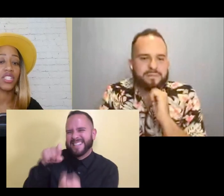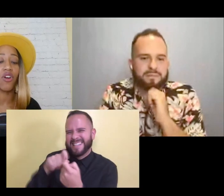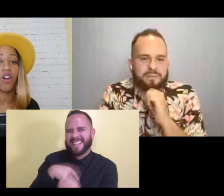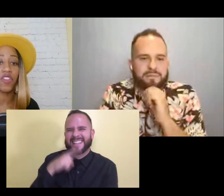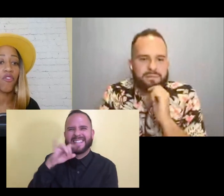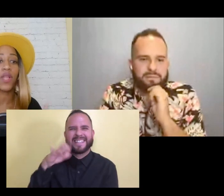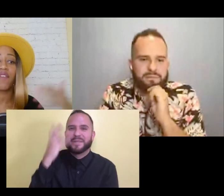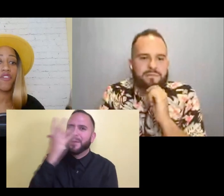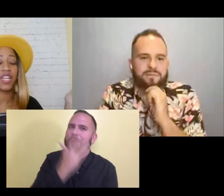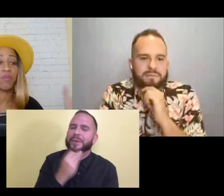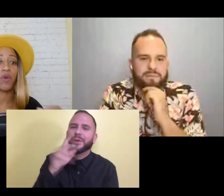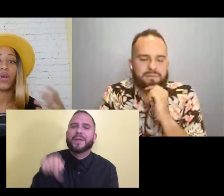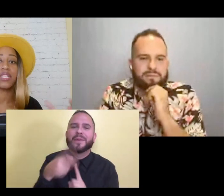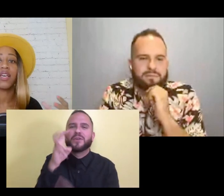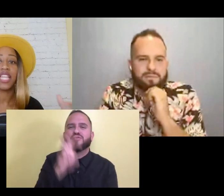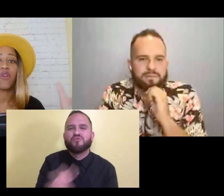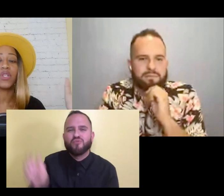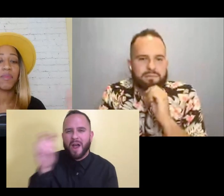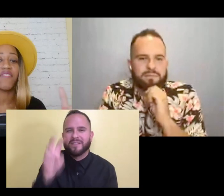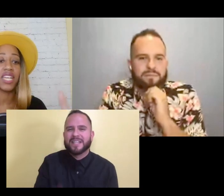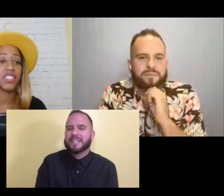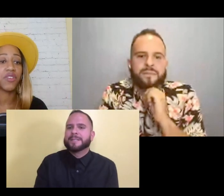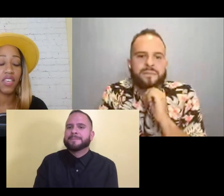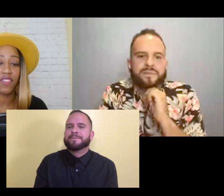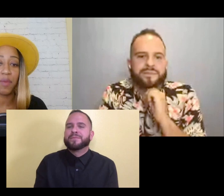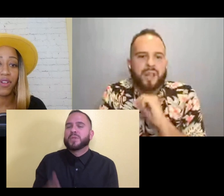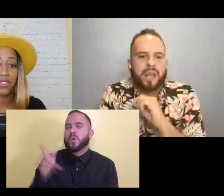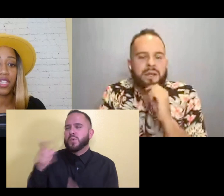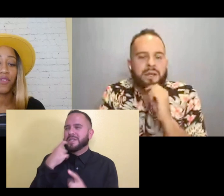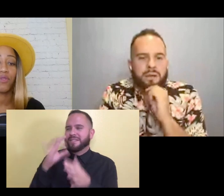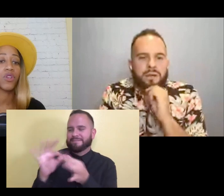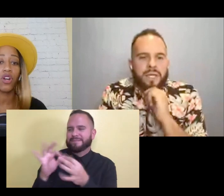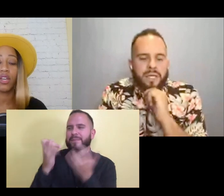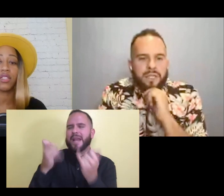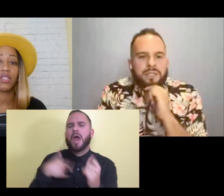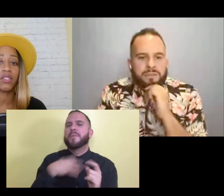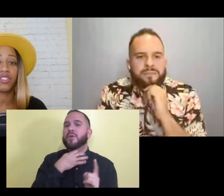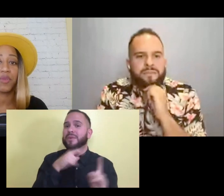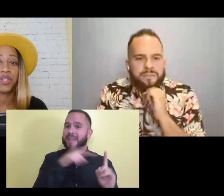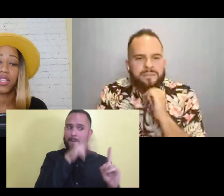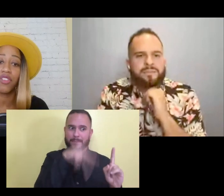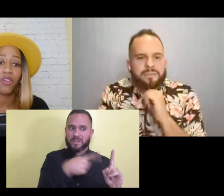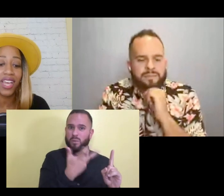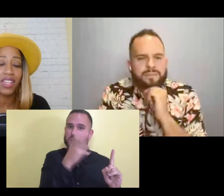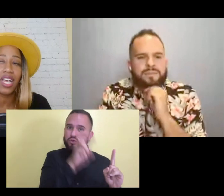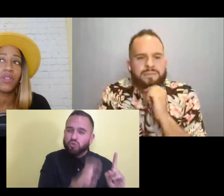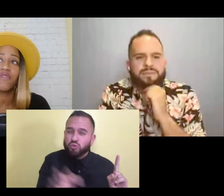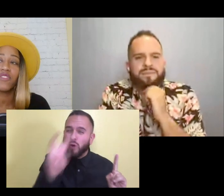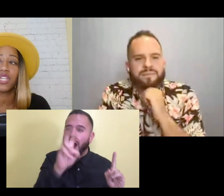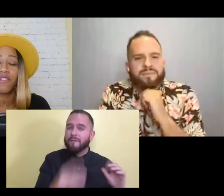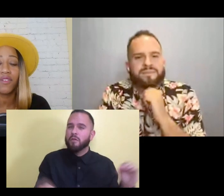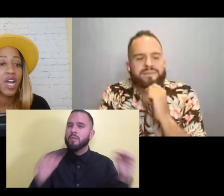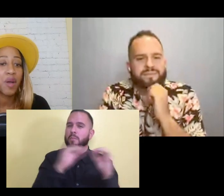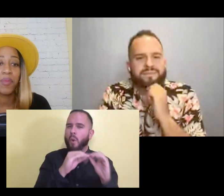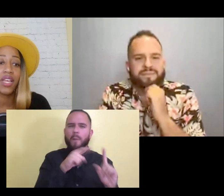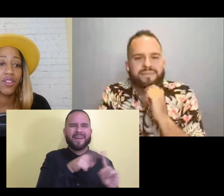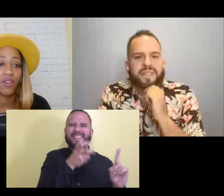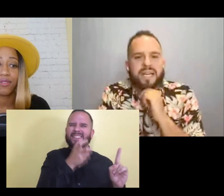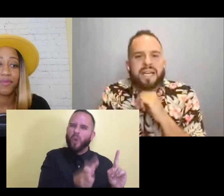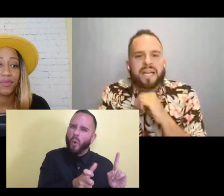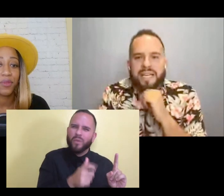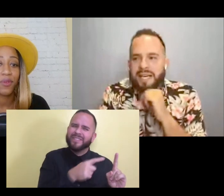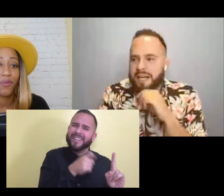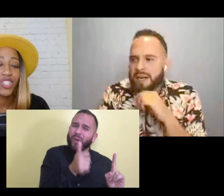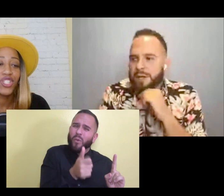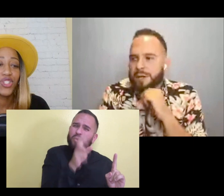travel as often for whatever reason? But what's some advice that you can give that person if you were talking to someone and like, what, I would love to travel, but I